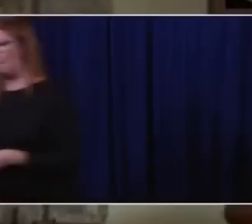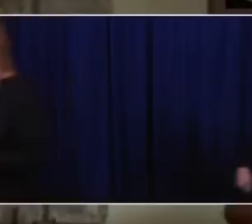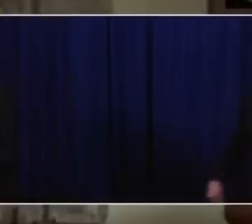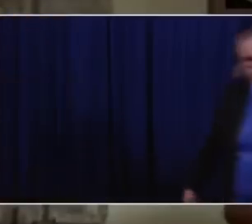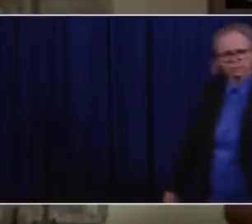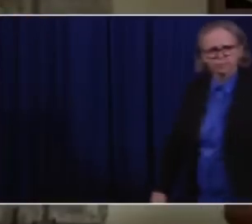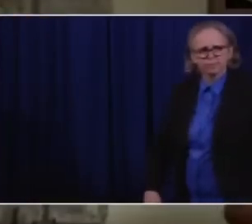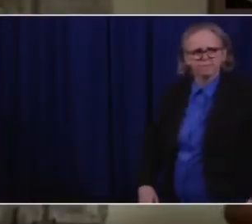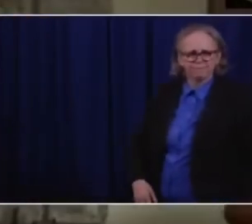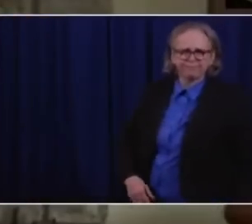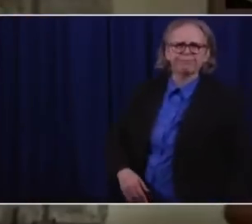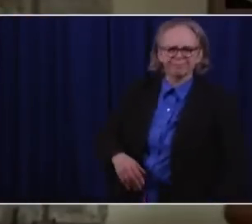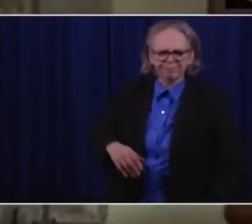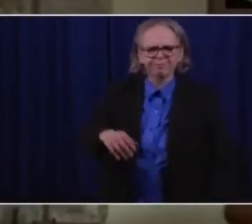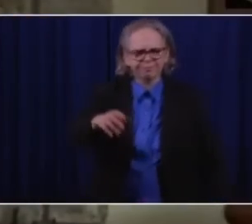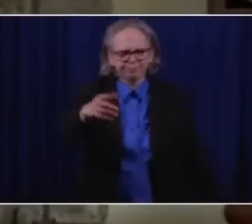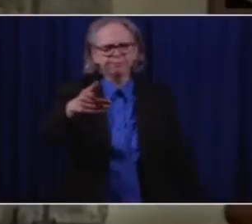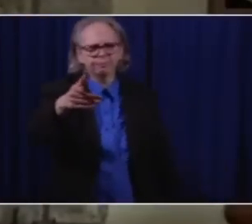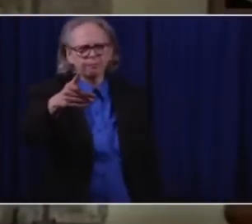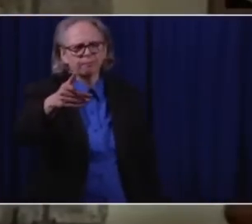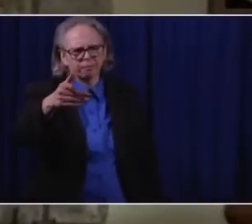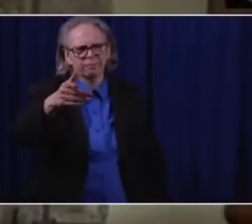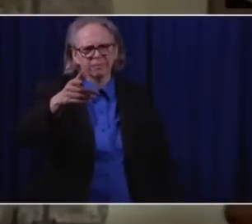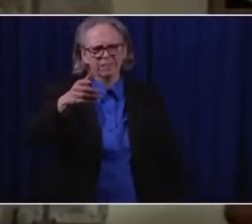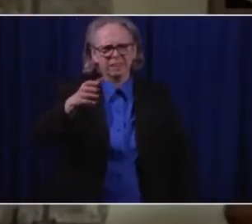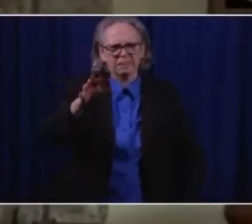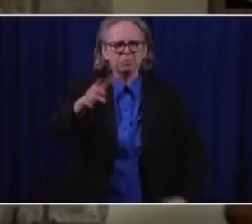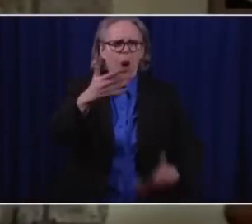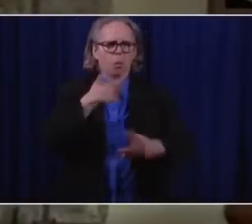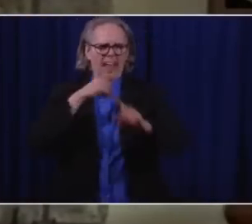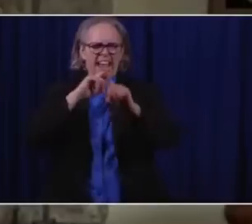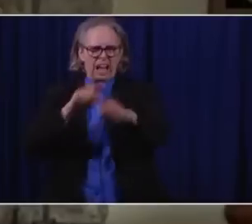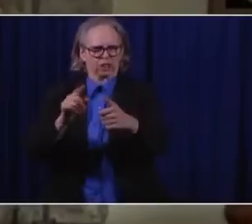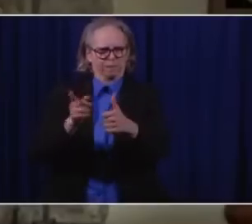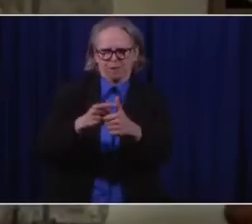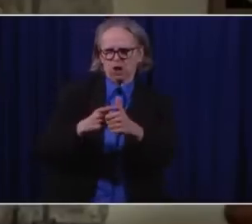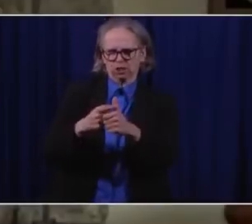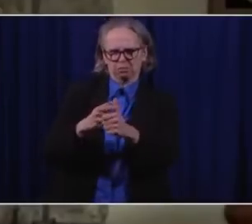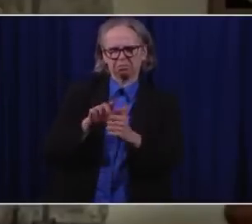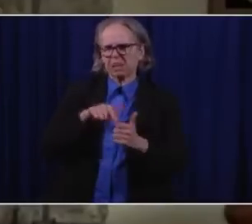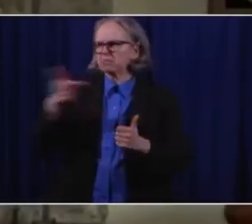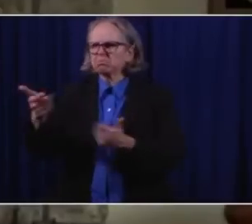all, I'll take the question first and we'll go from there.